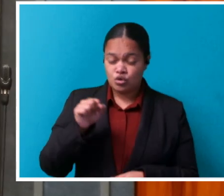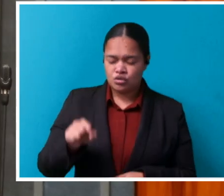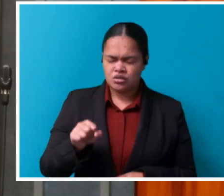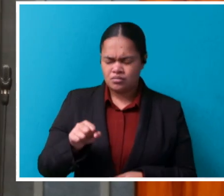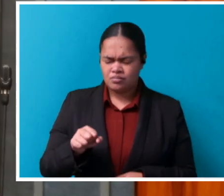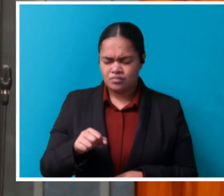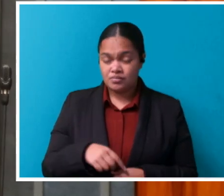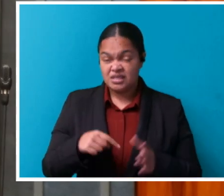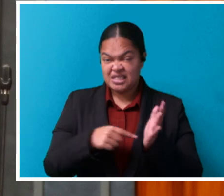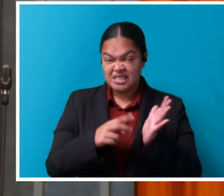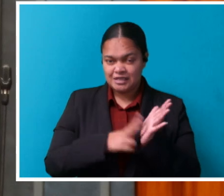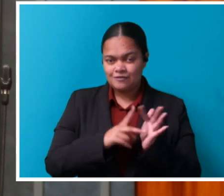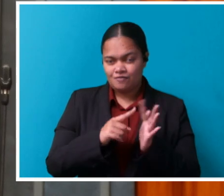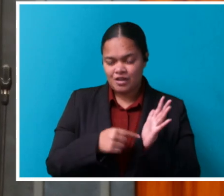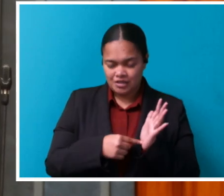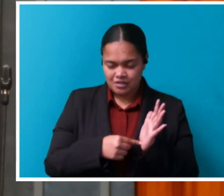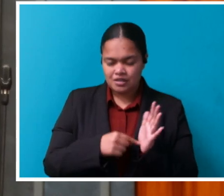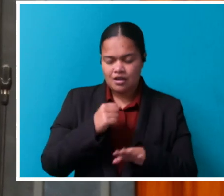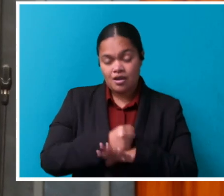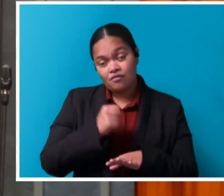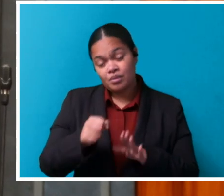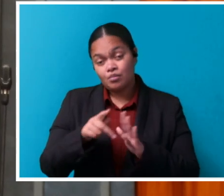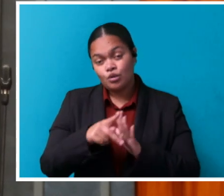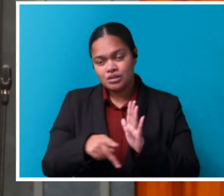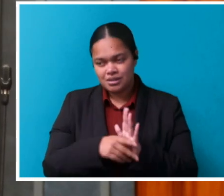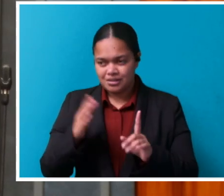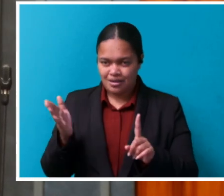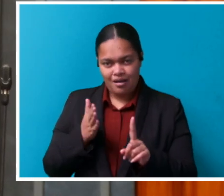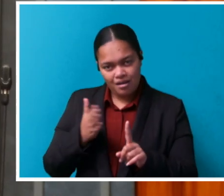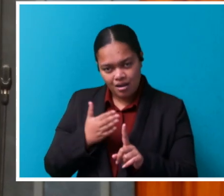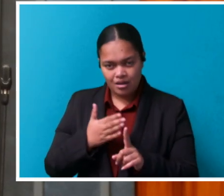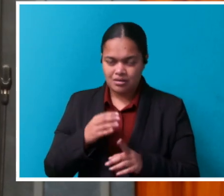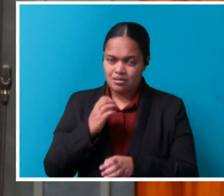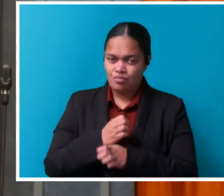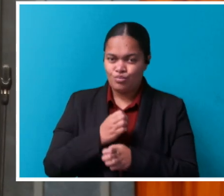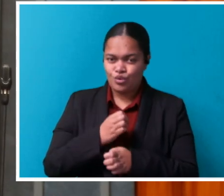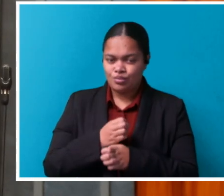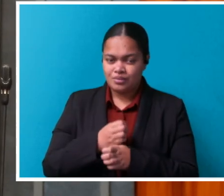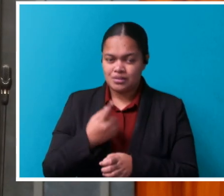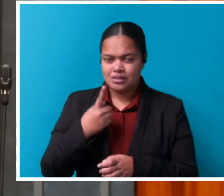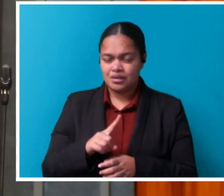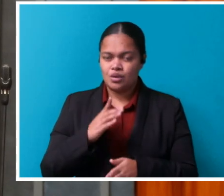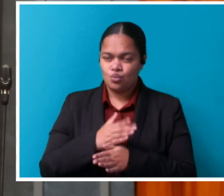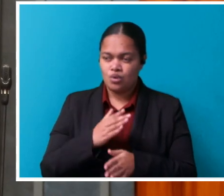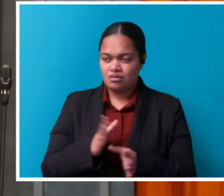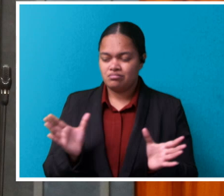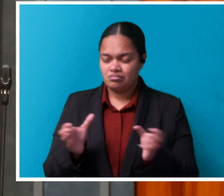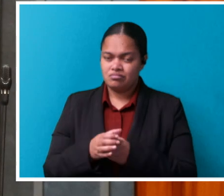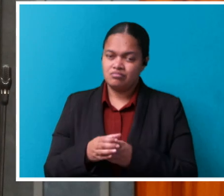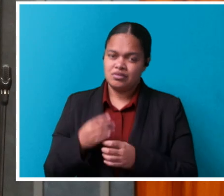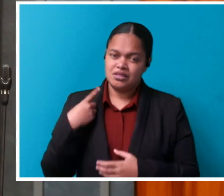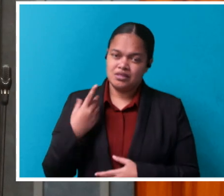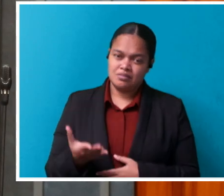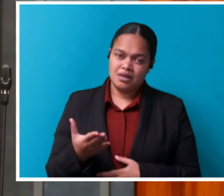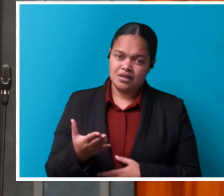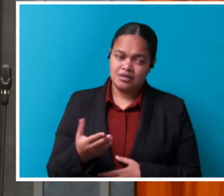is in Tibet, which shows government policies are aligned to employment and workforce demands. Madam